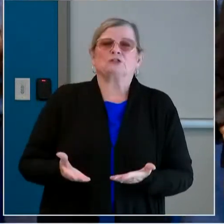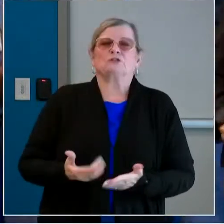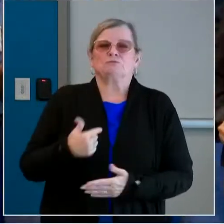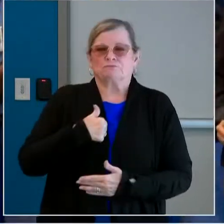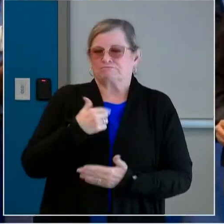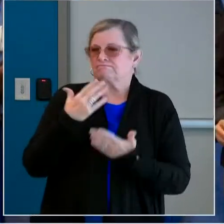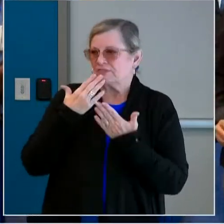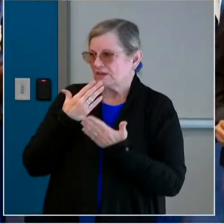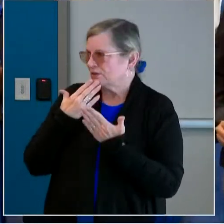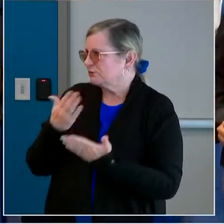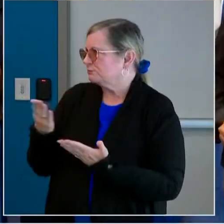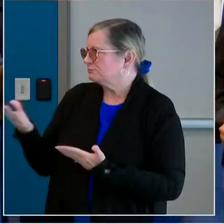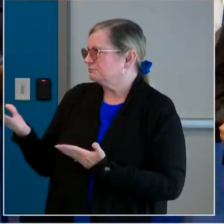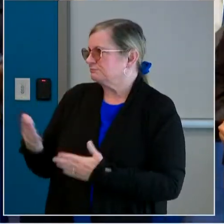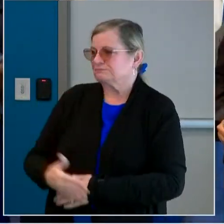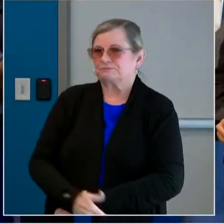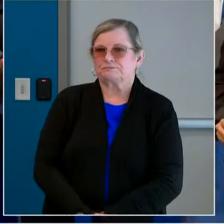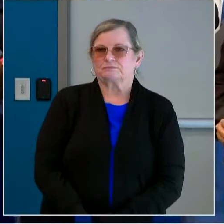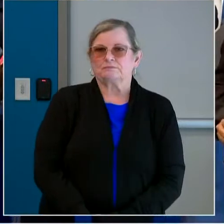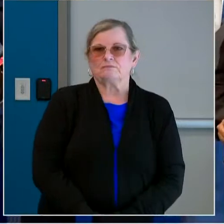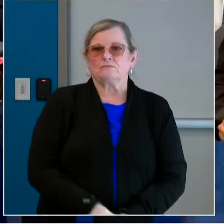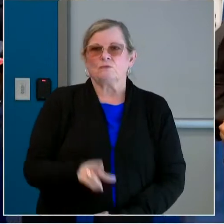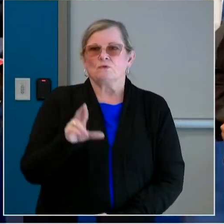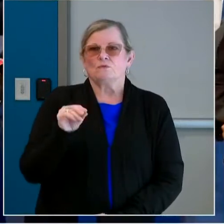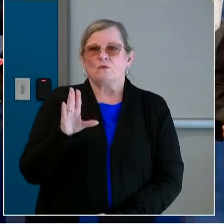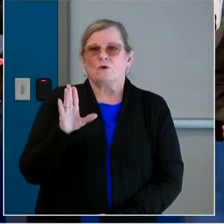Thank you. We're going to hear now from Robert White.